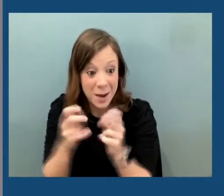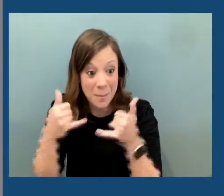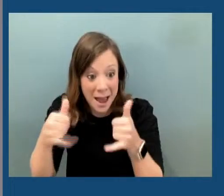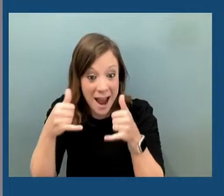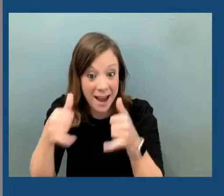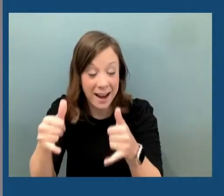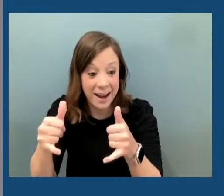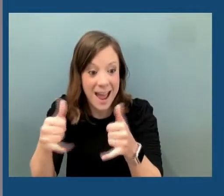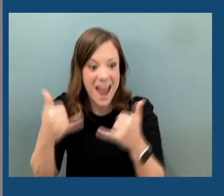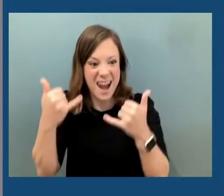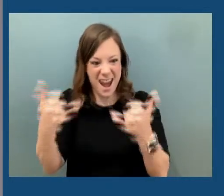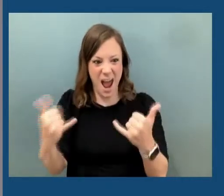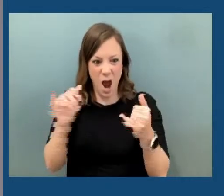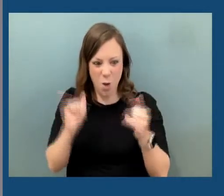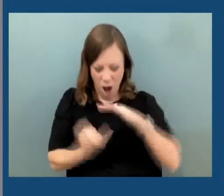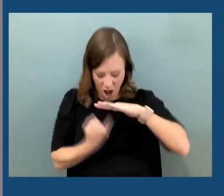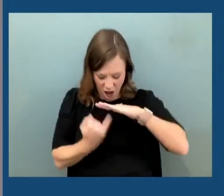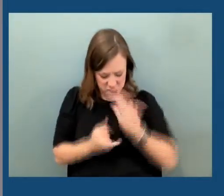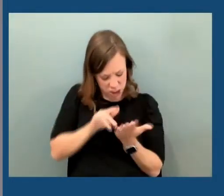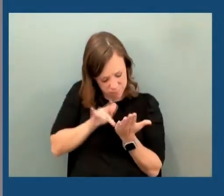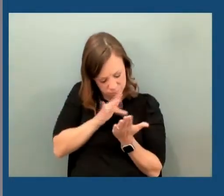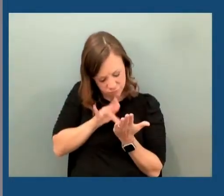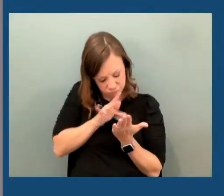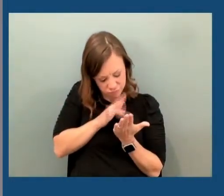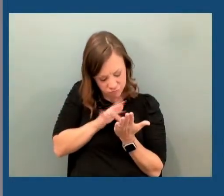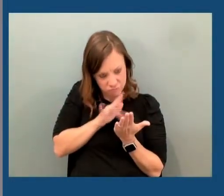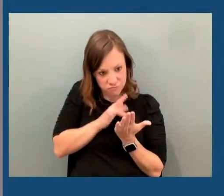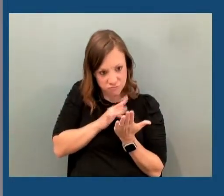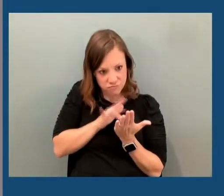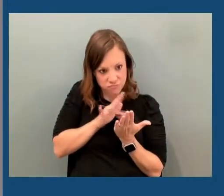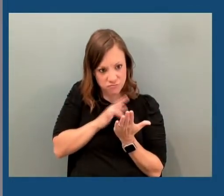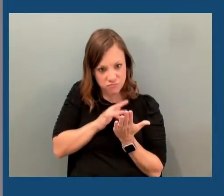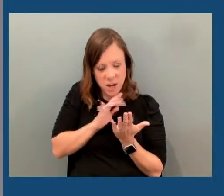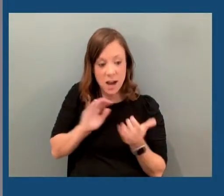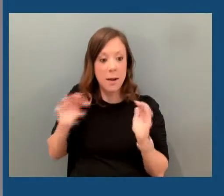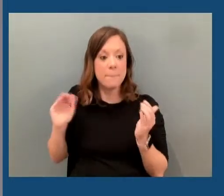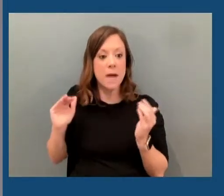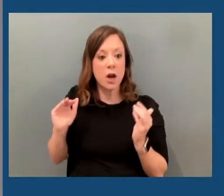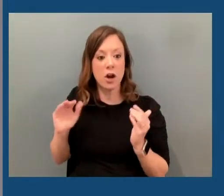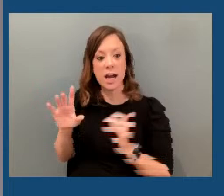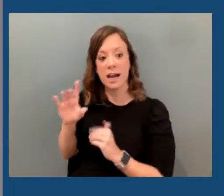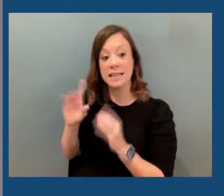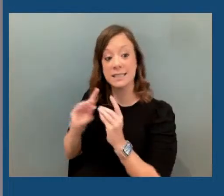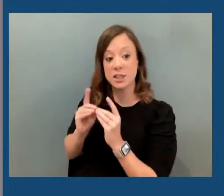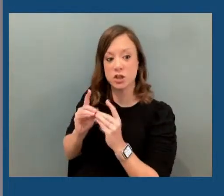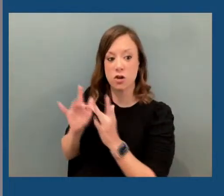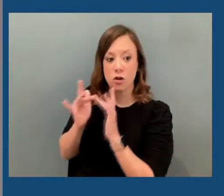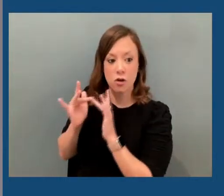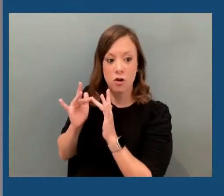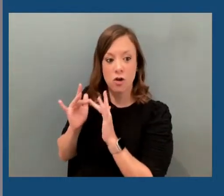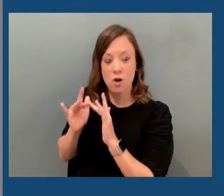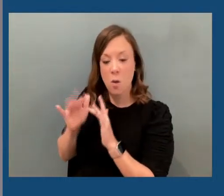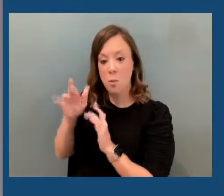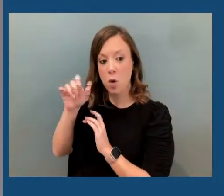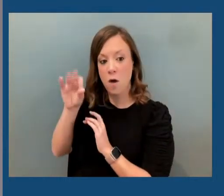all day long, comparing digital profiles, chasing the likes. What are they saying about me? And